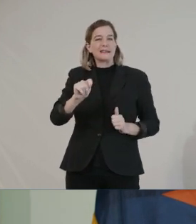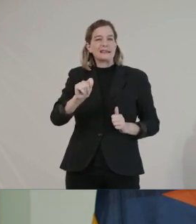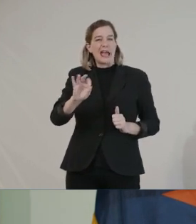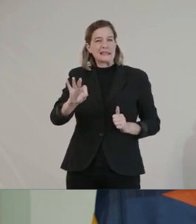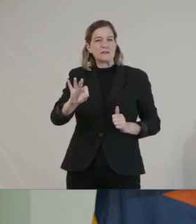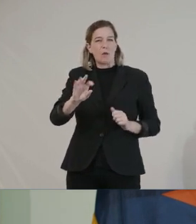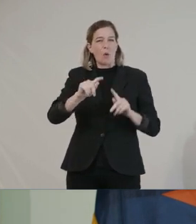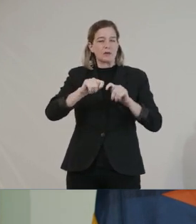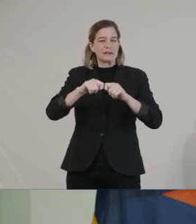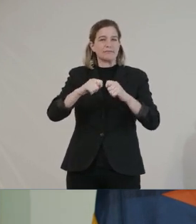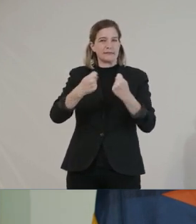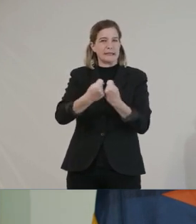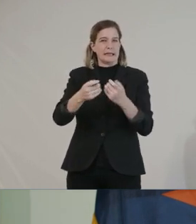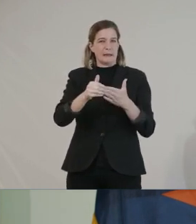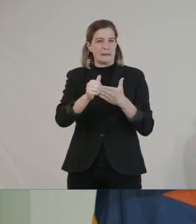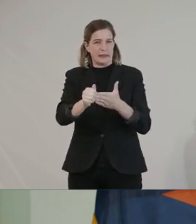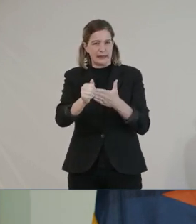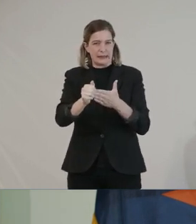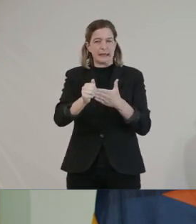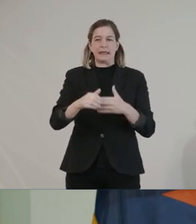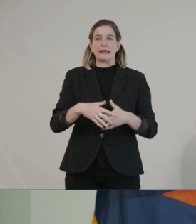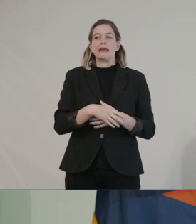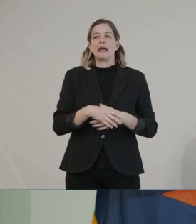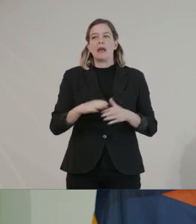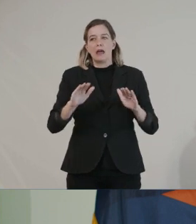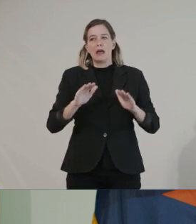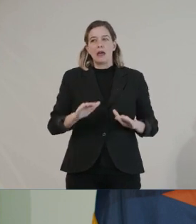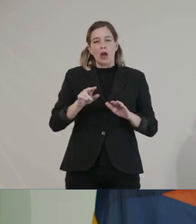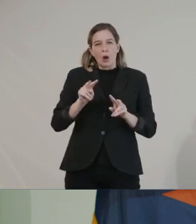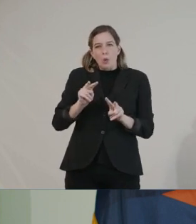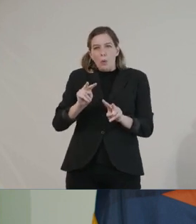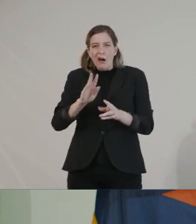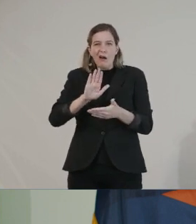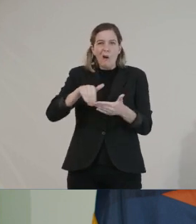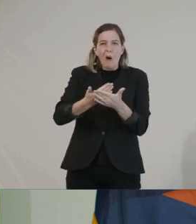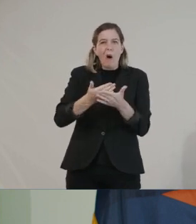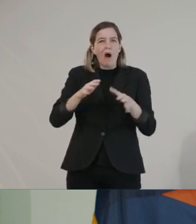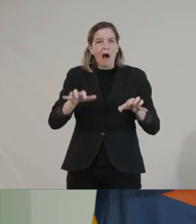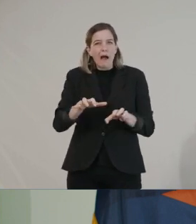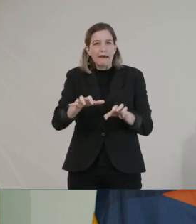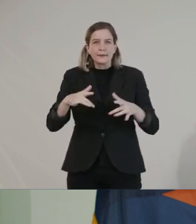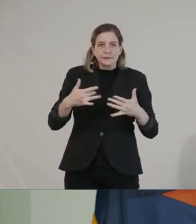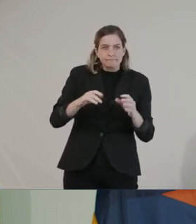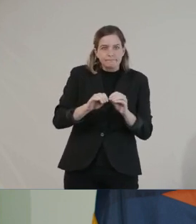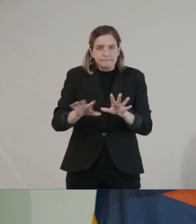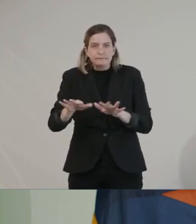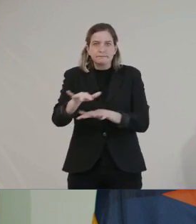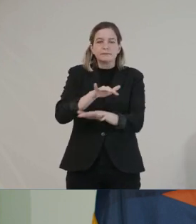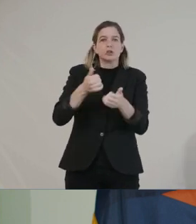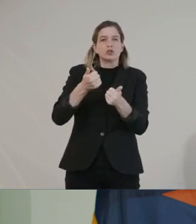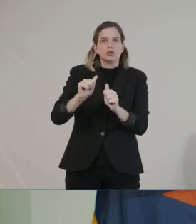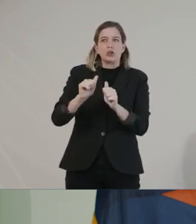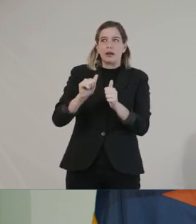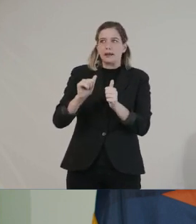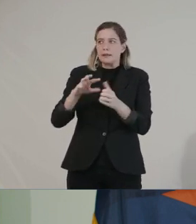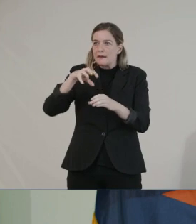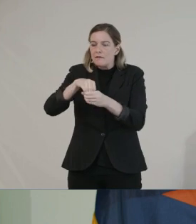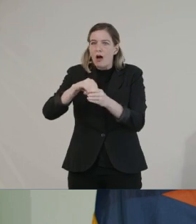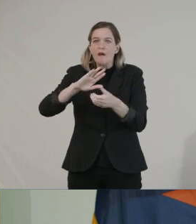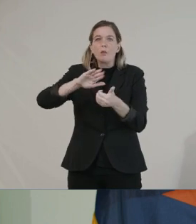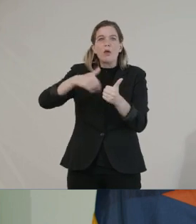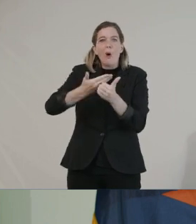synchronizing all of the activities of our great Arizona Guardsmen and other corporate partners and community partners and government partners that have helped